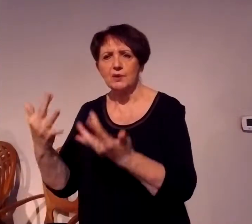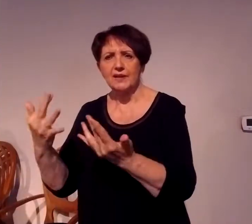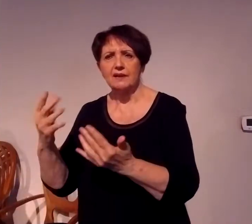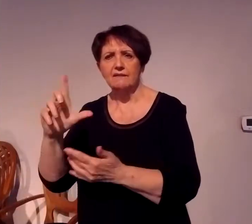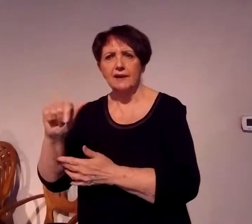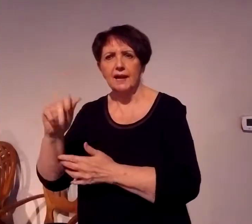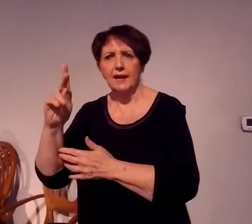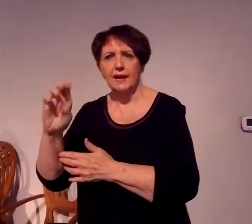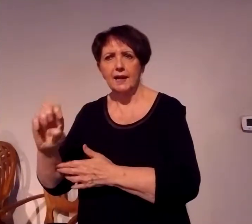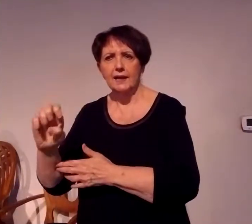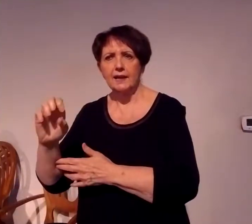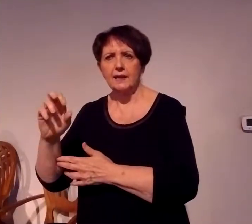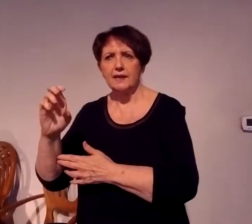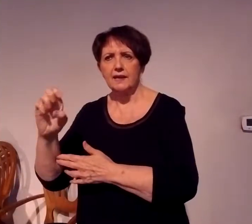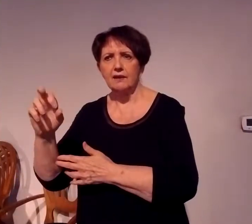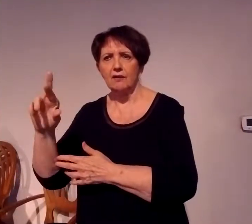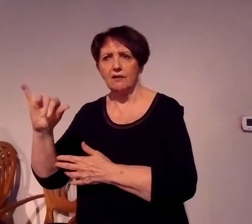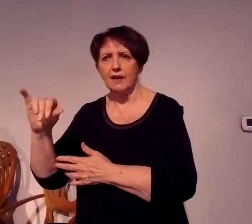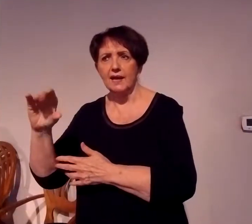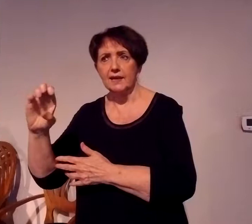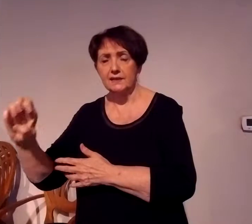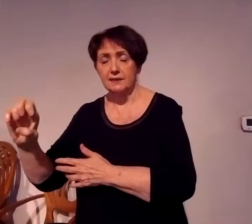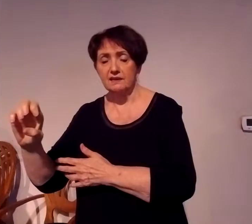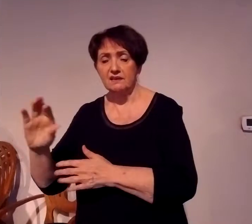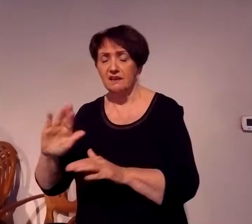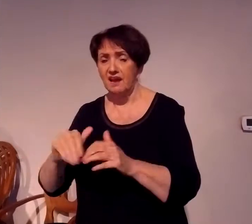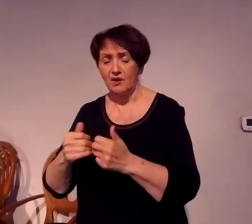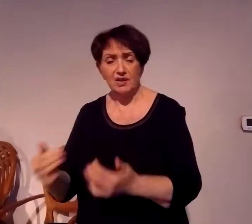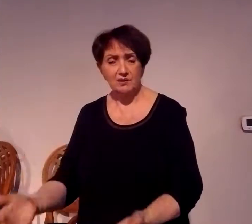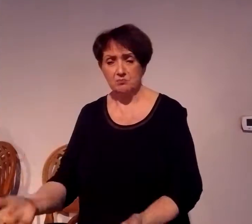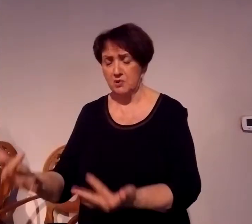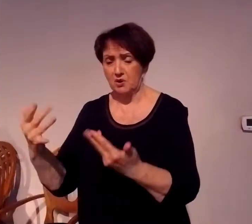Erie. How a lake can burn is